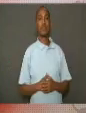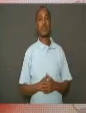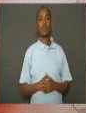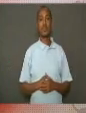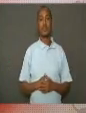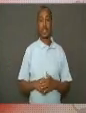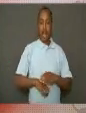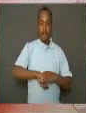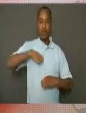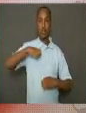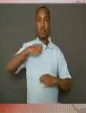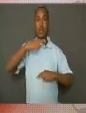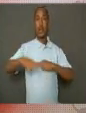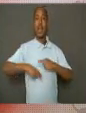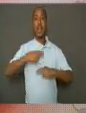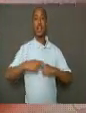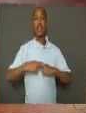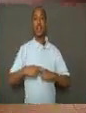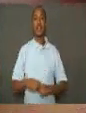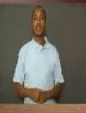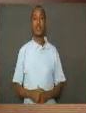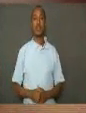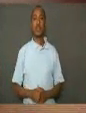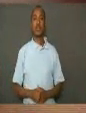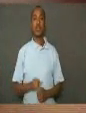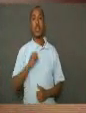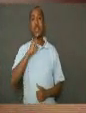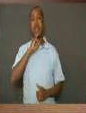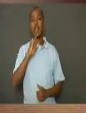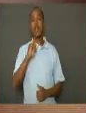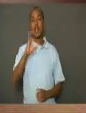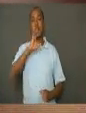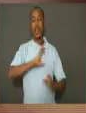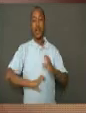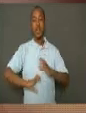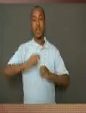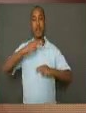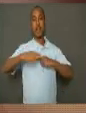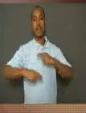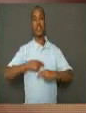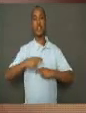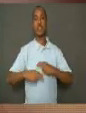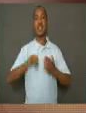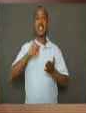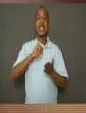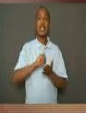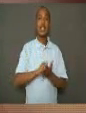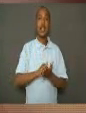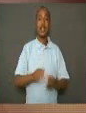An exothermic reaction is a chemical reaction